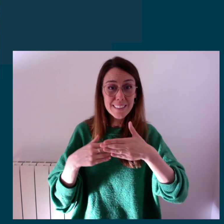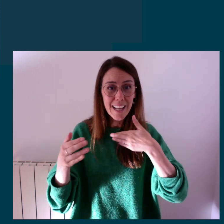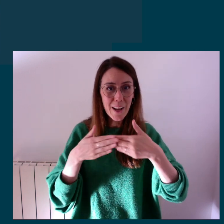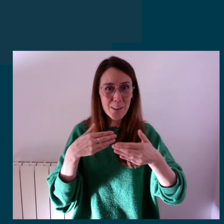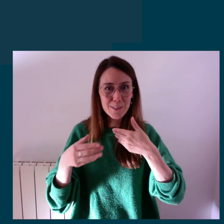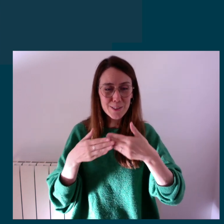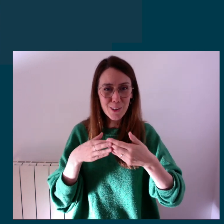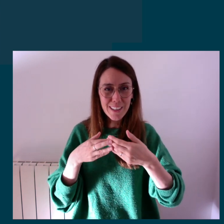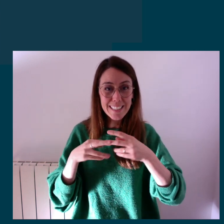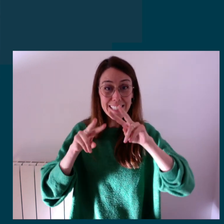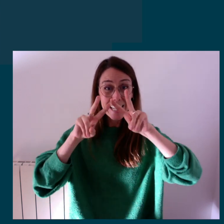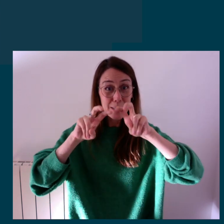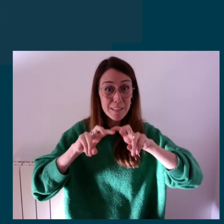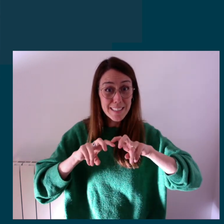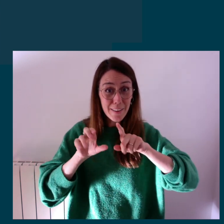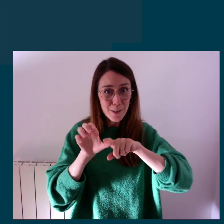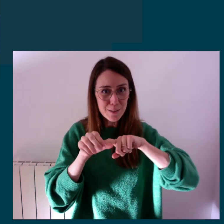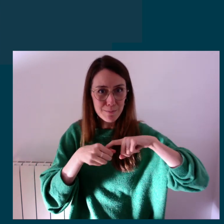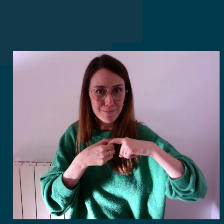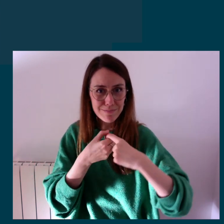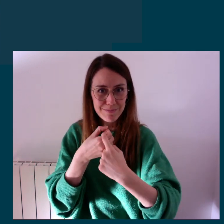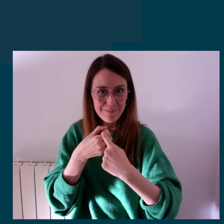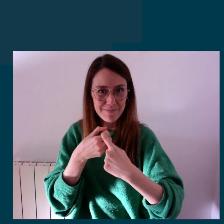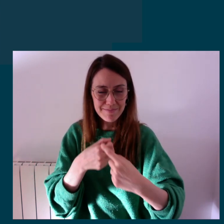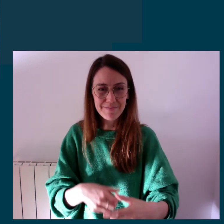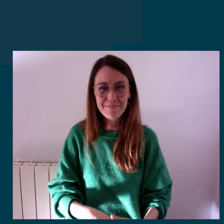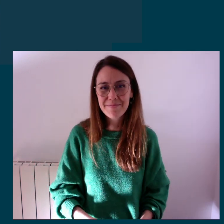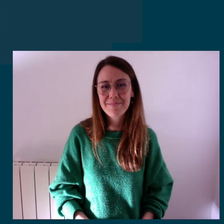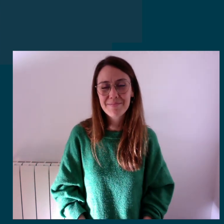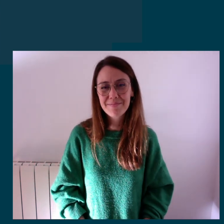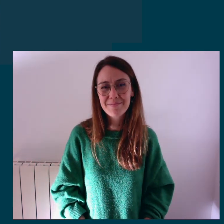These are the authors that contributed to